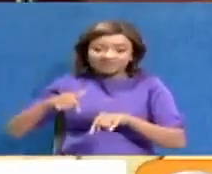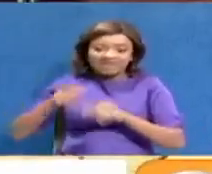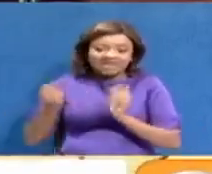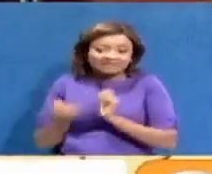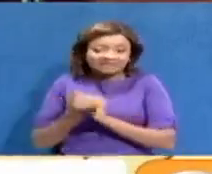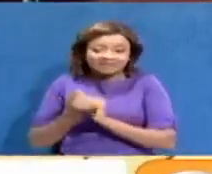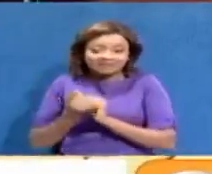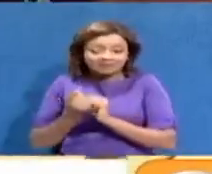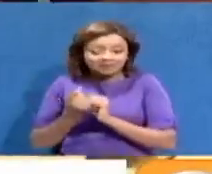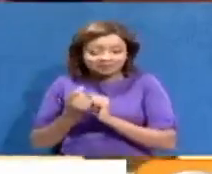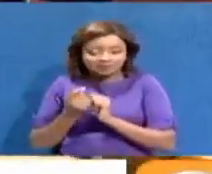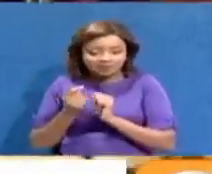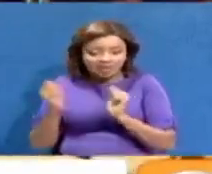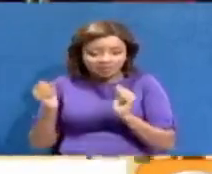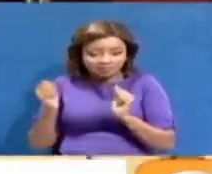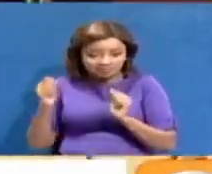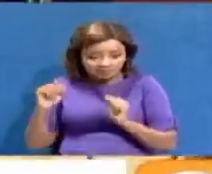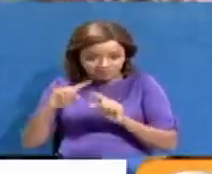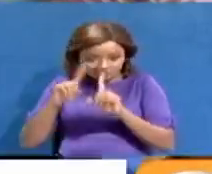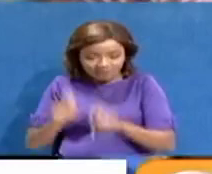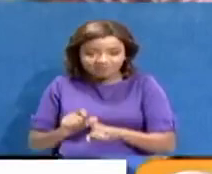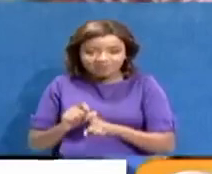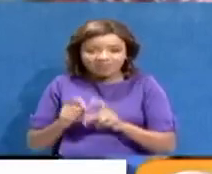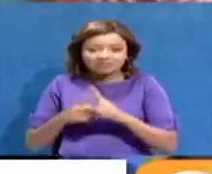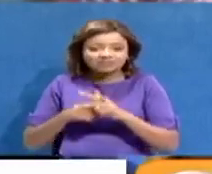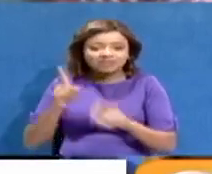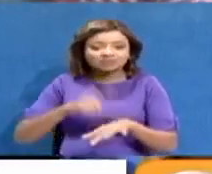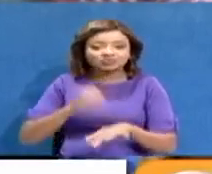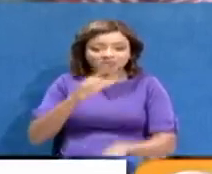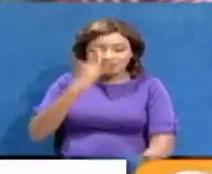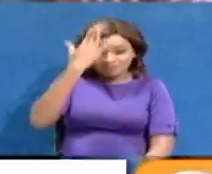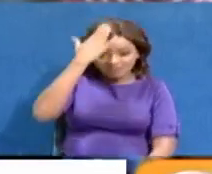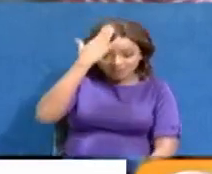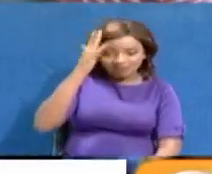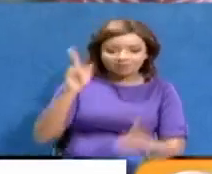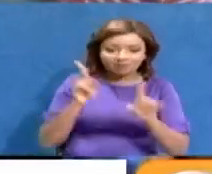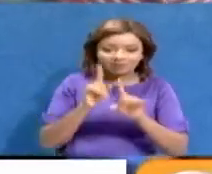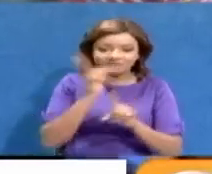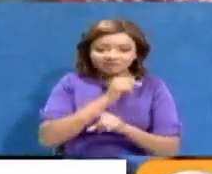on a Monday and will be completed on Wednesday. Nimrotabu, Citizen TV.